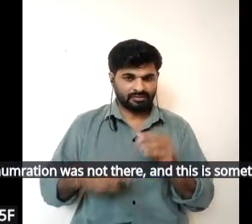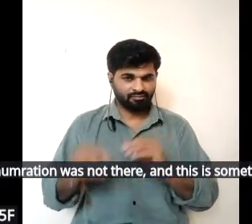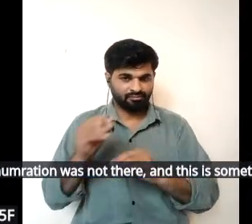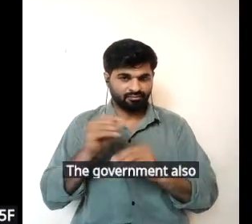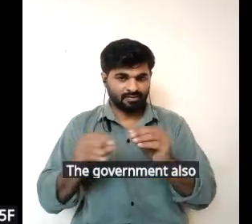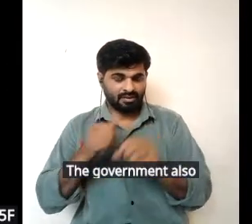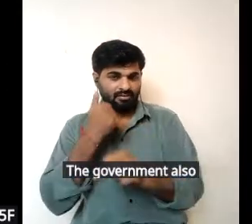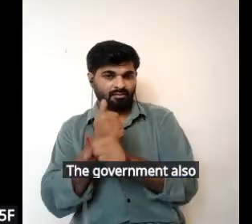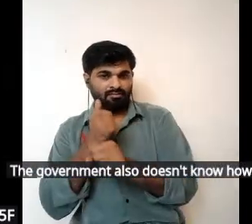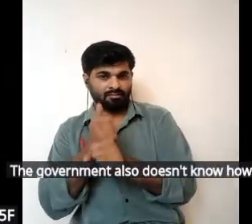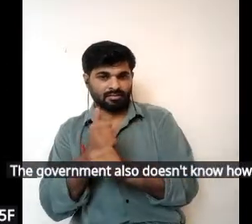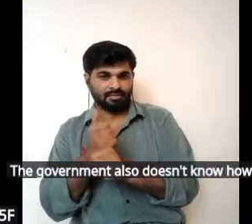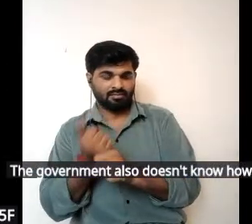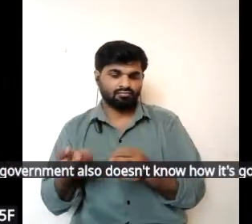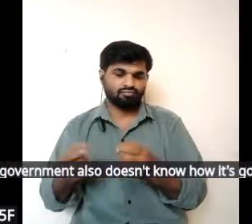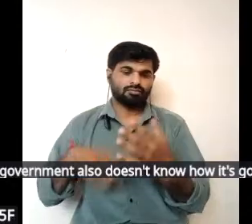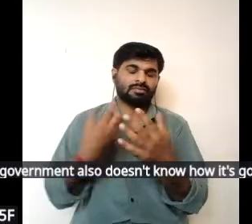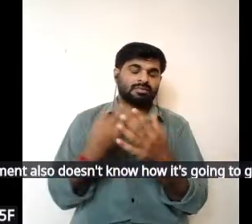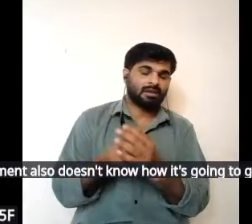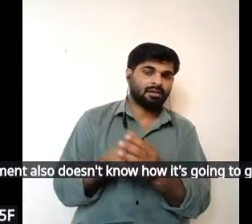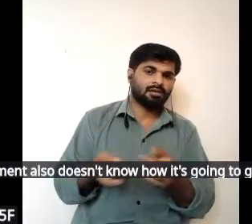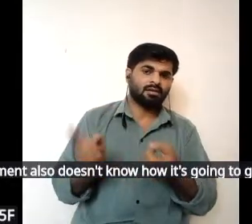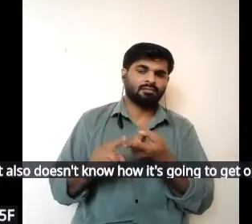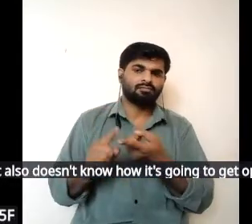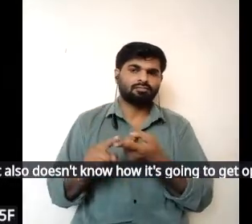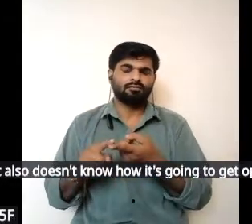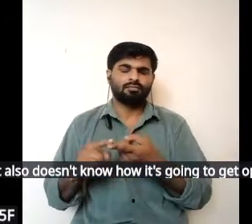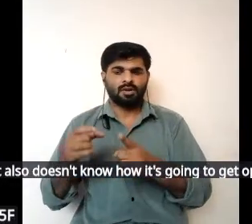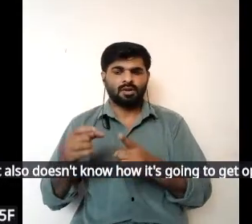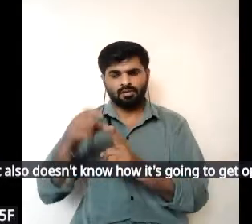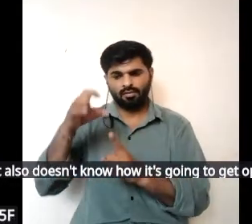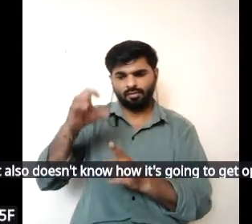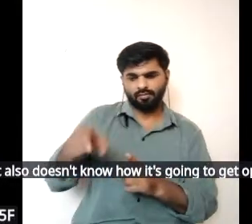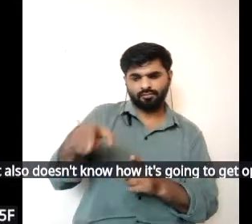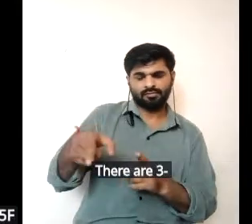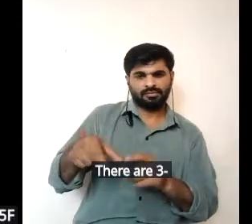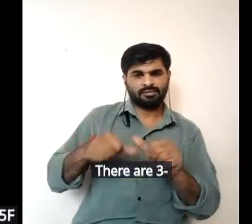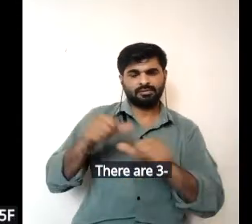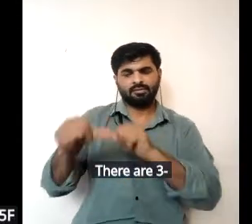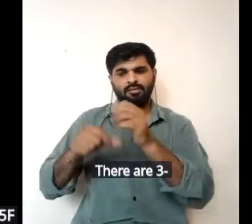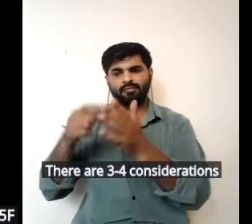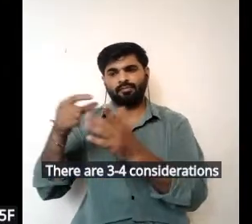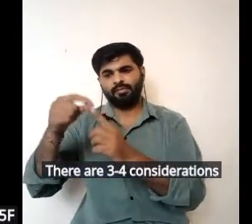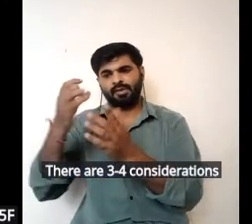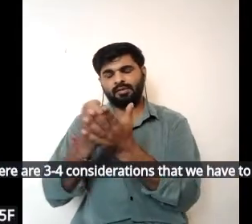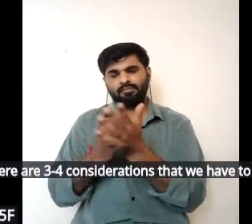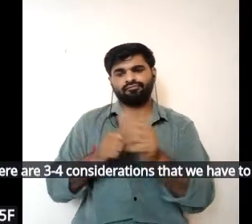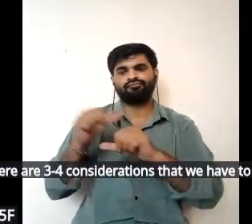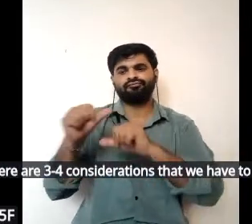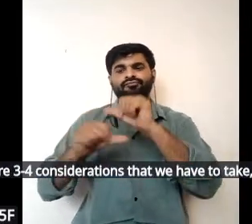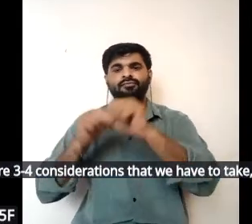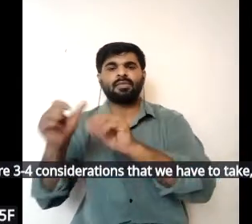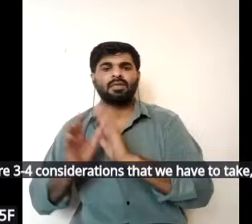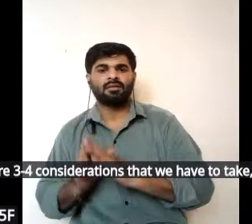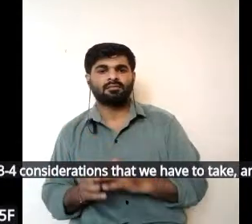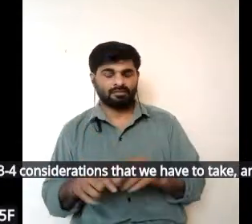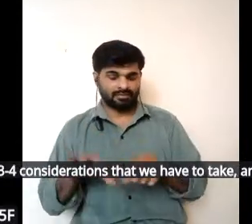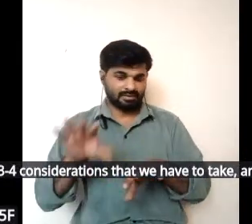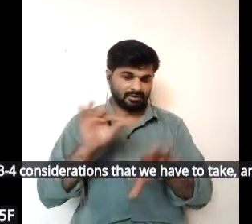doesn't know how it's going to get operationalized. So there are 3-4 considerations that we have to take, and then I will mention